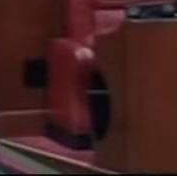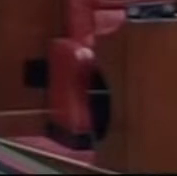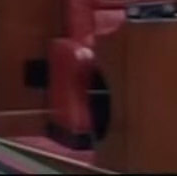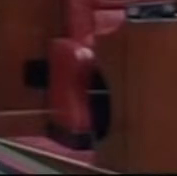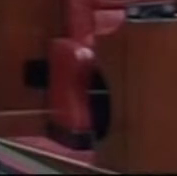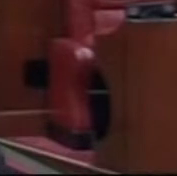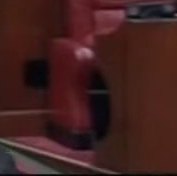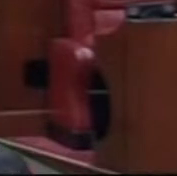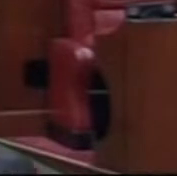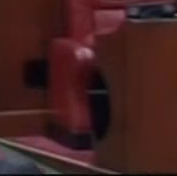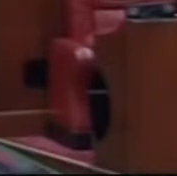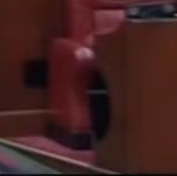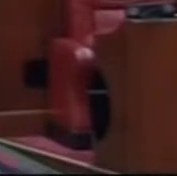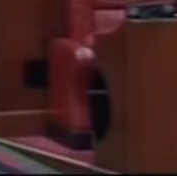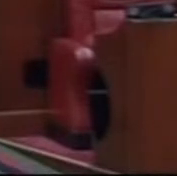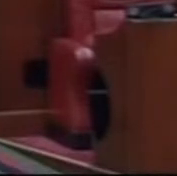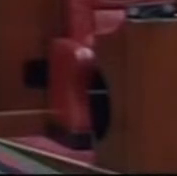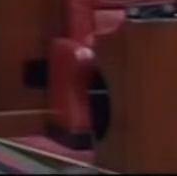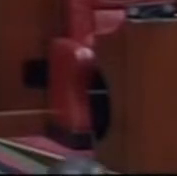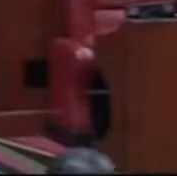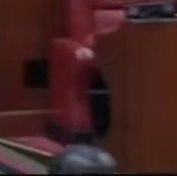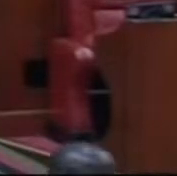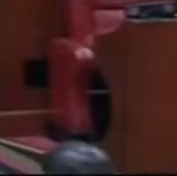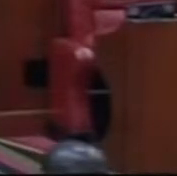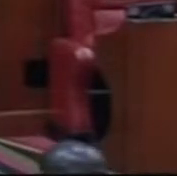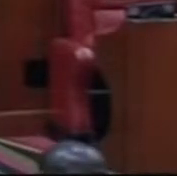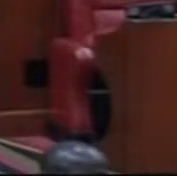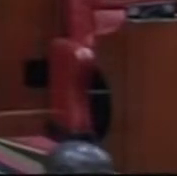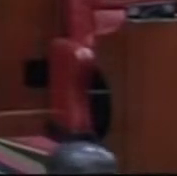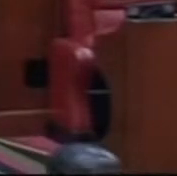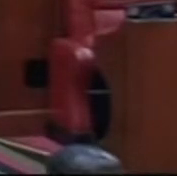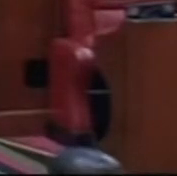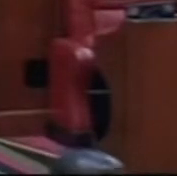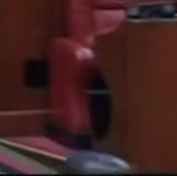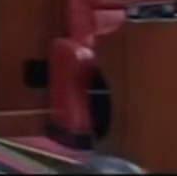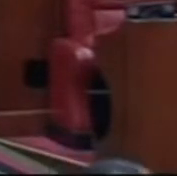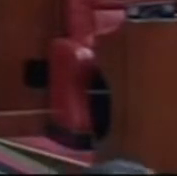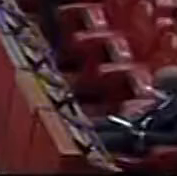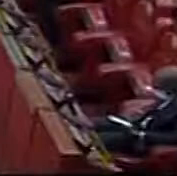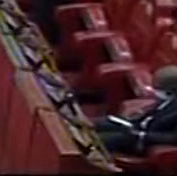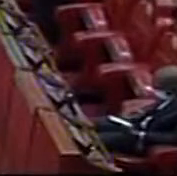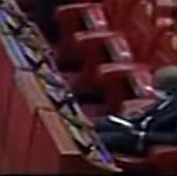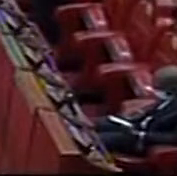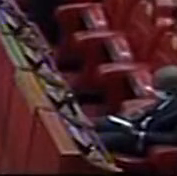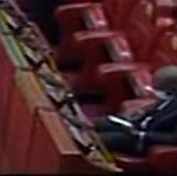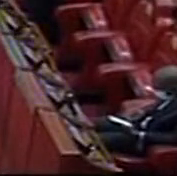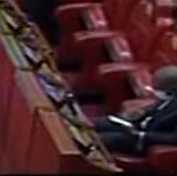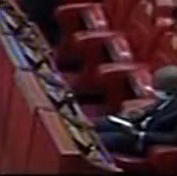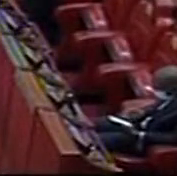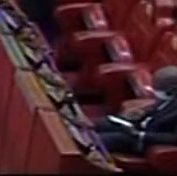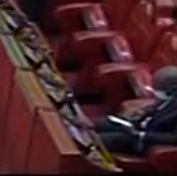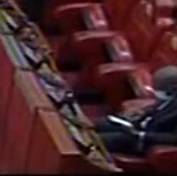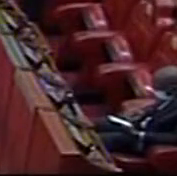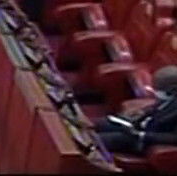votes contained in the first schedule of the order paper.